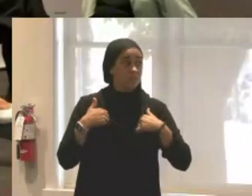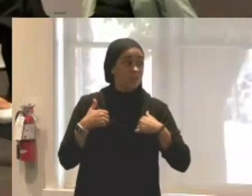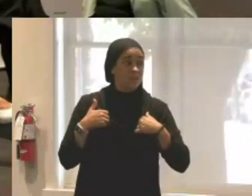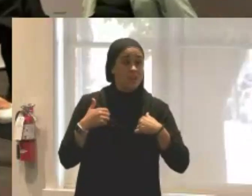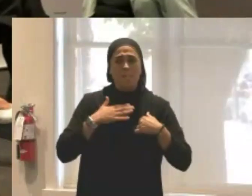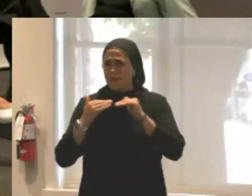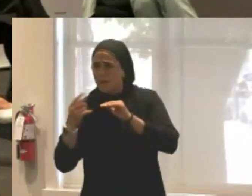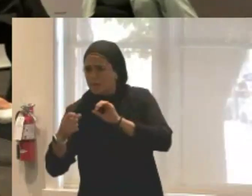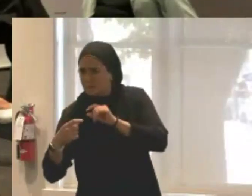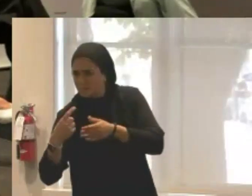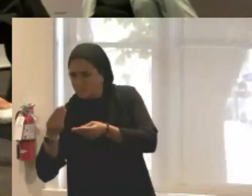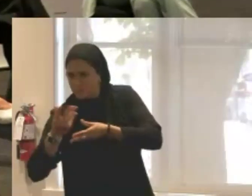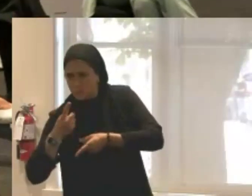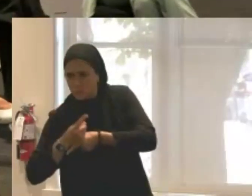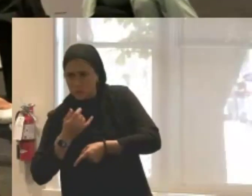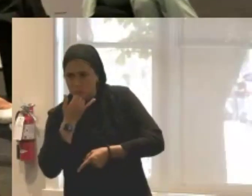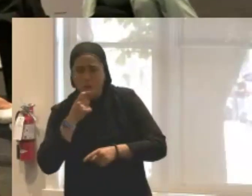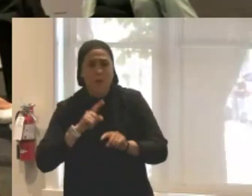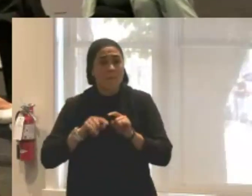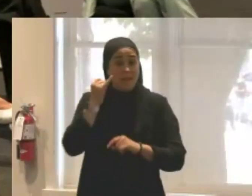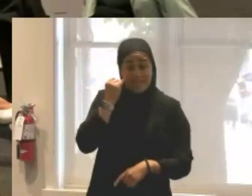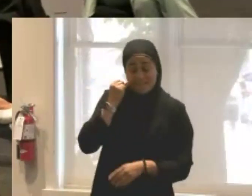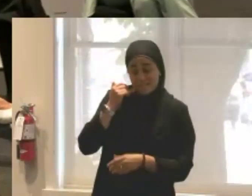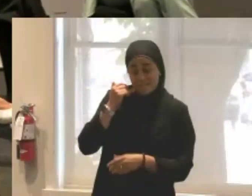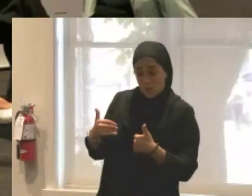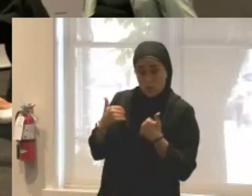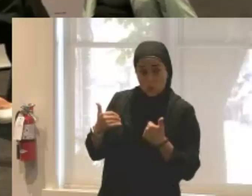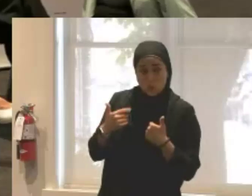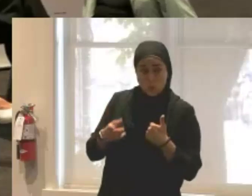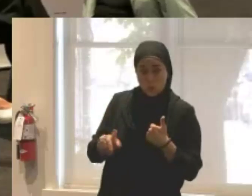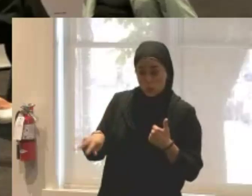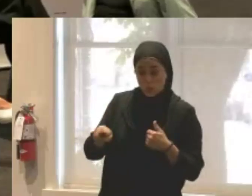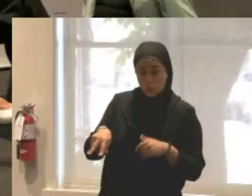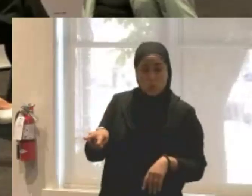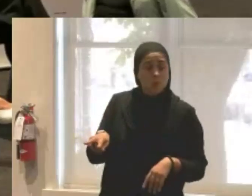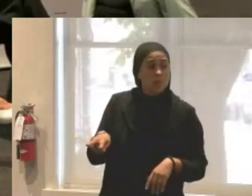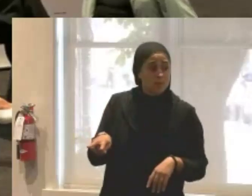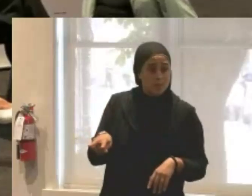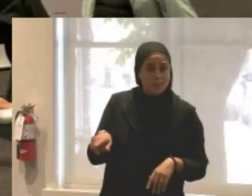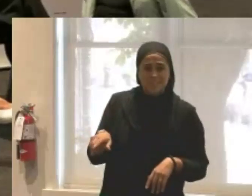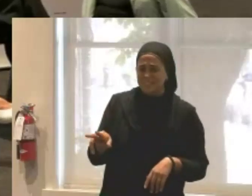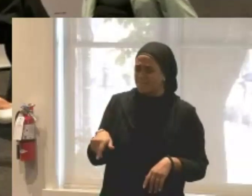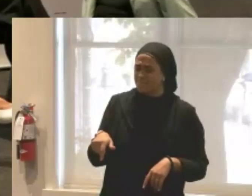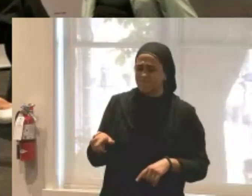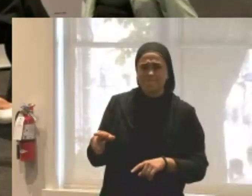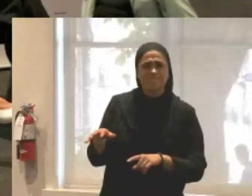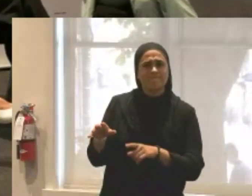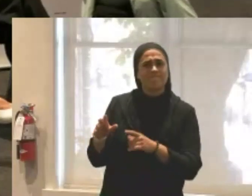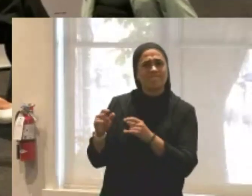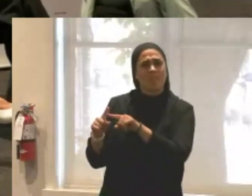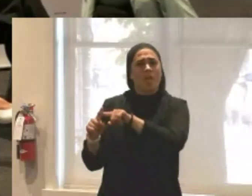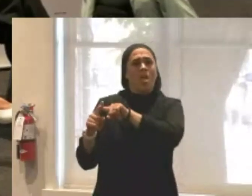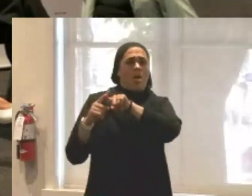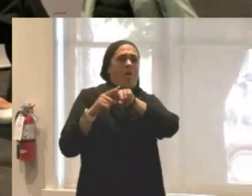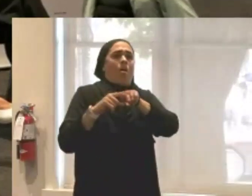up, is when we don't see a youth displaying the need to be dependent on the Youth Network for some of